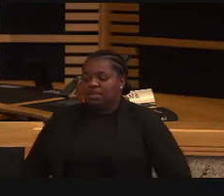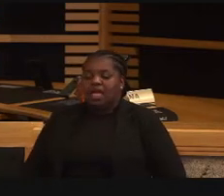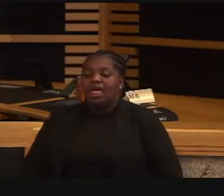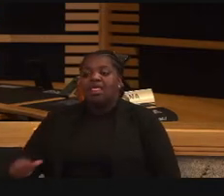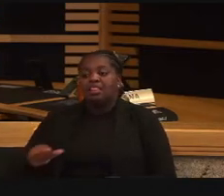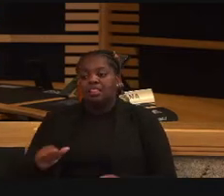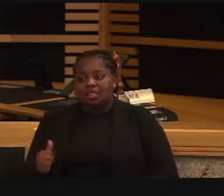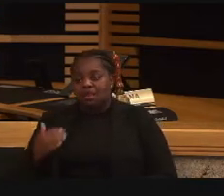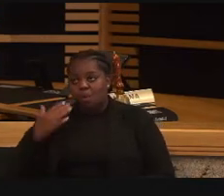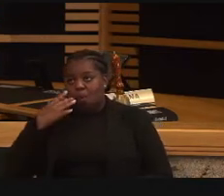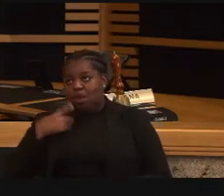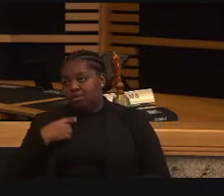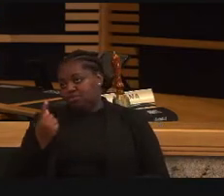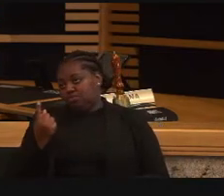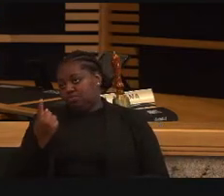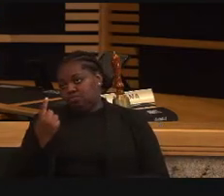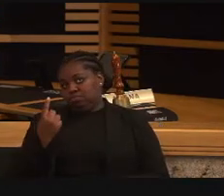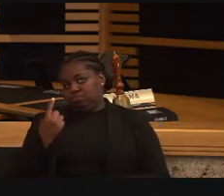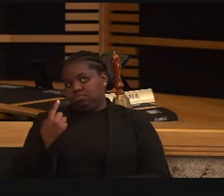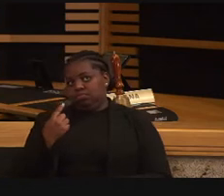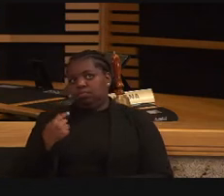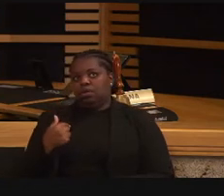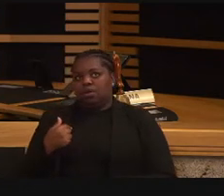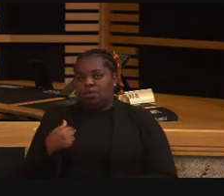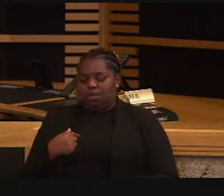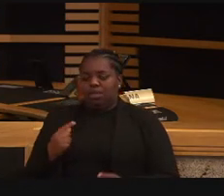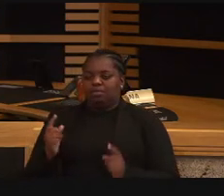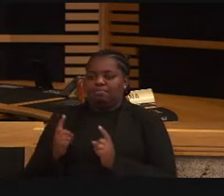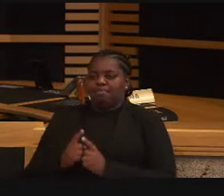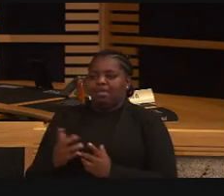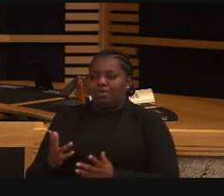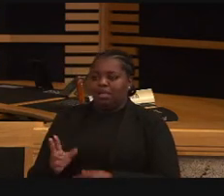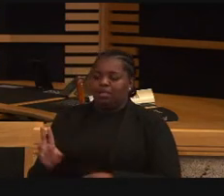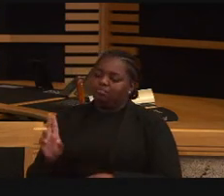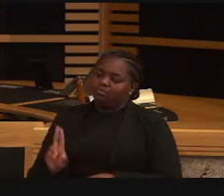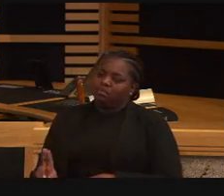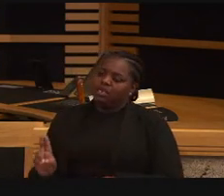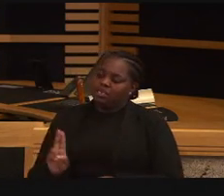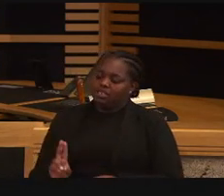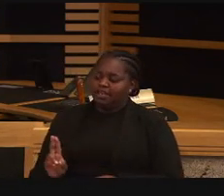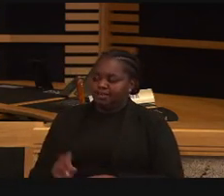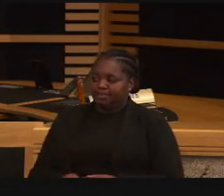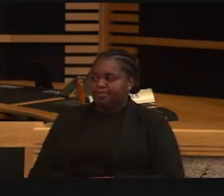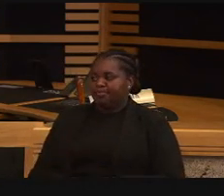sizodibana xa sibuya ke pha sazodibana apha eMthatha